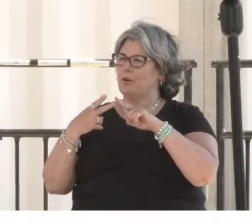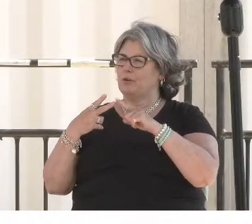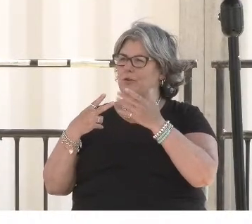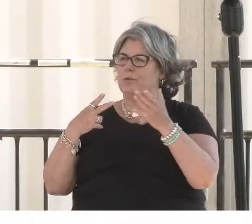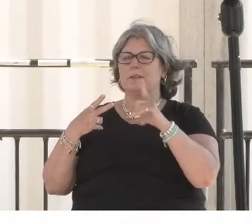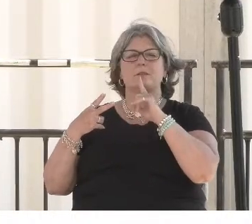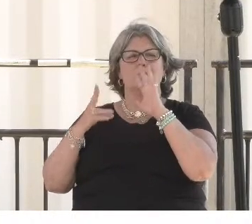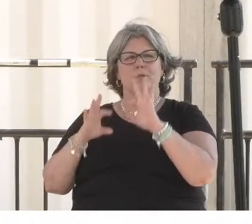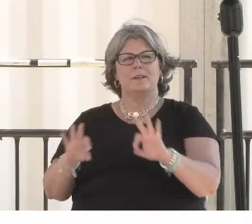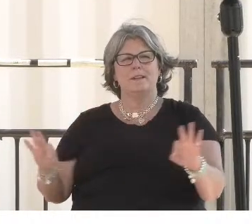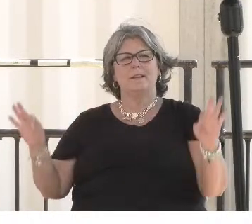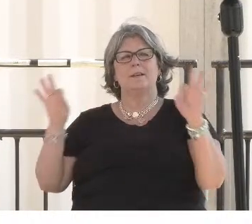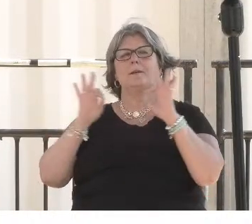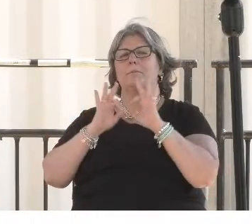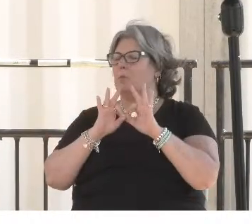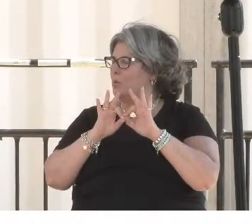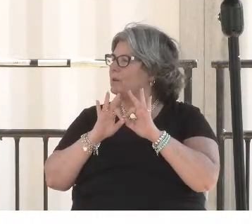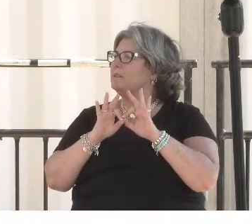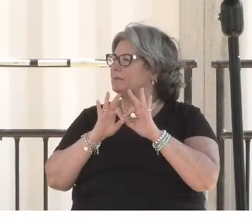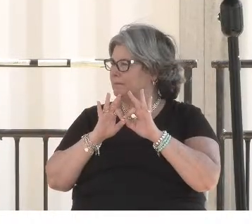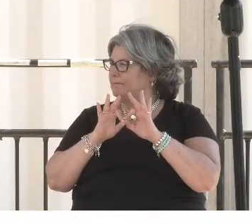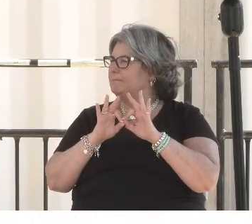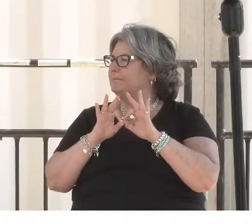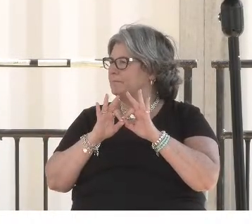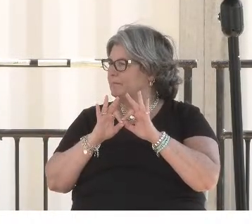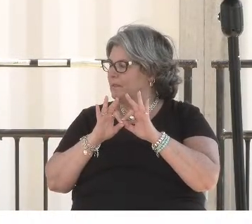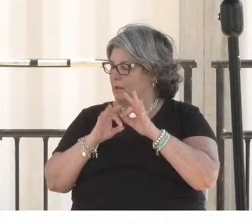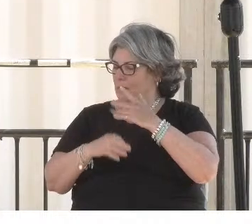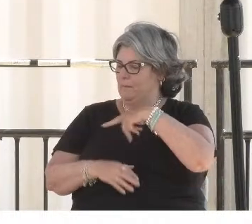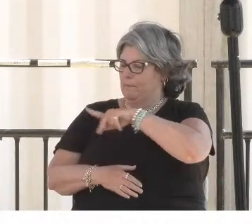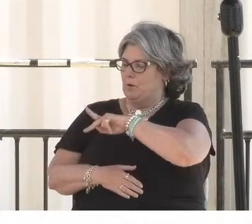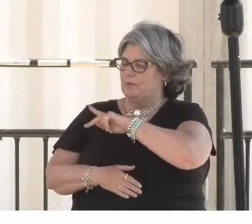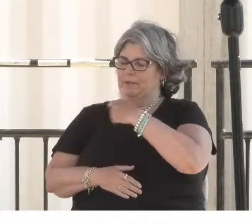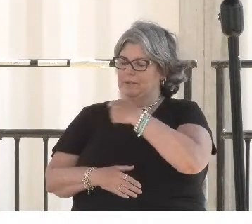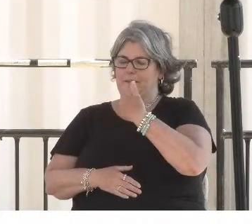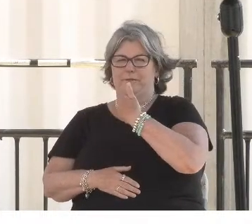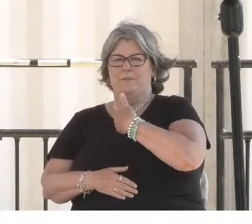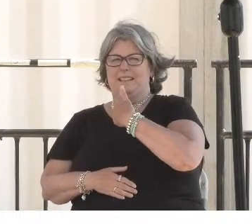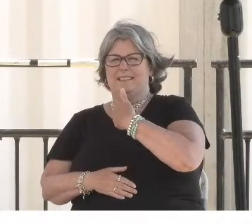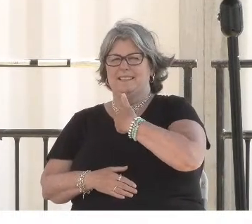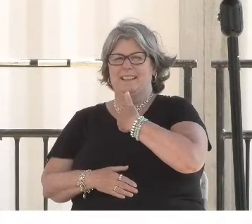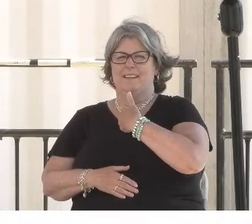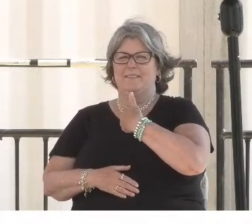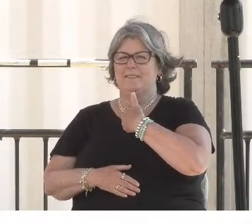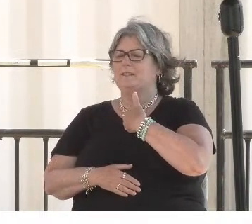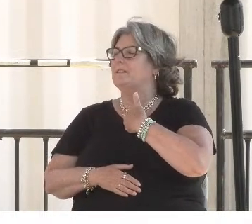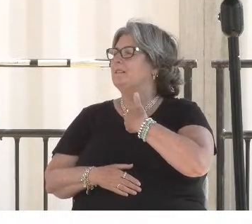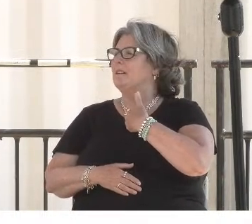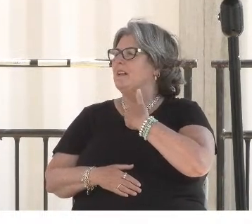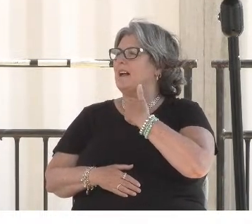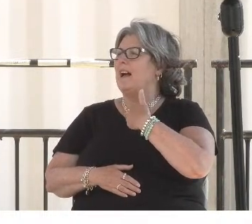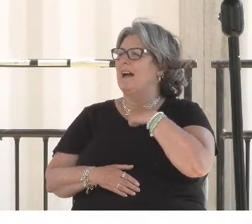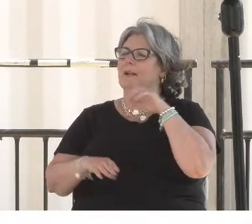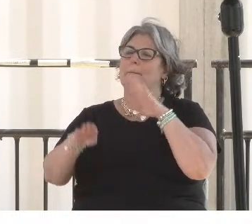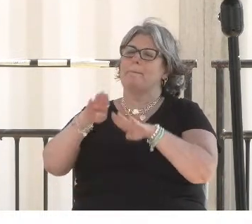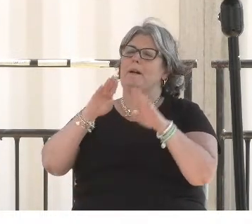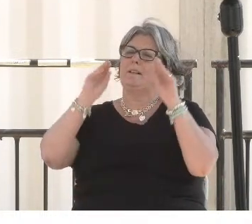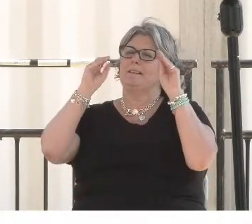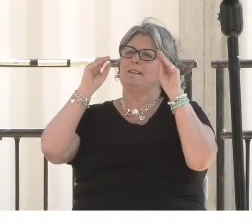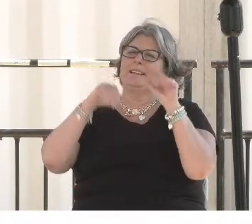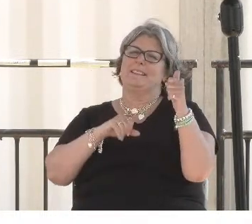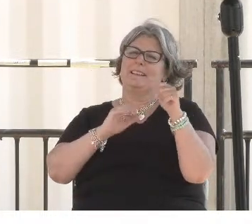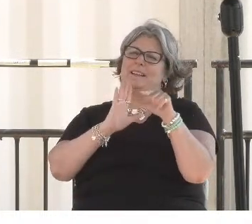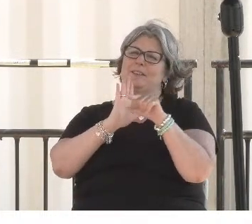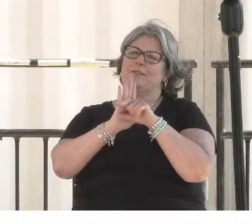really important. For me personally, I had a biology teacher in 10th grade,